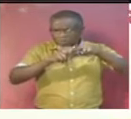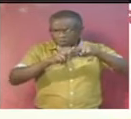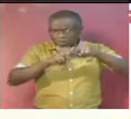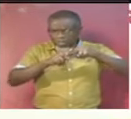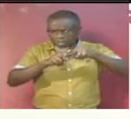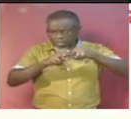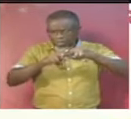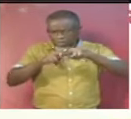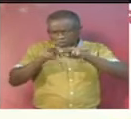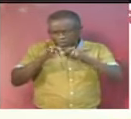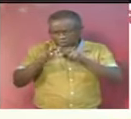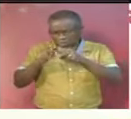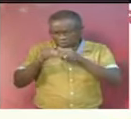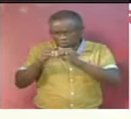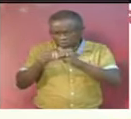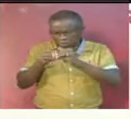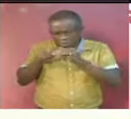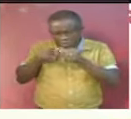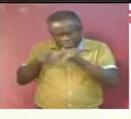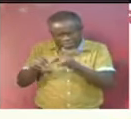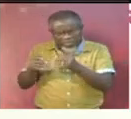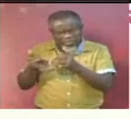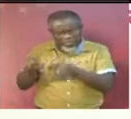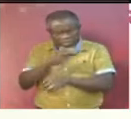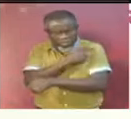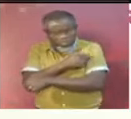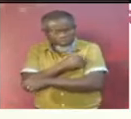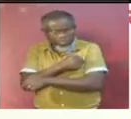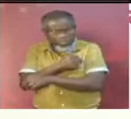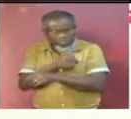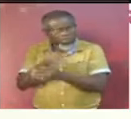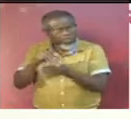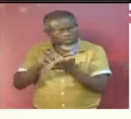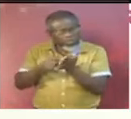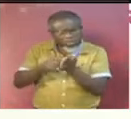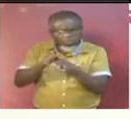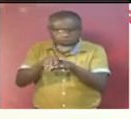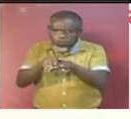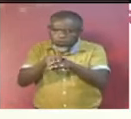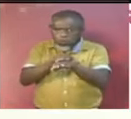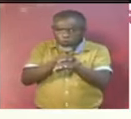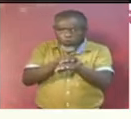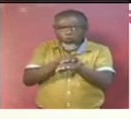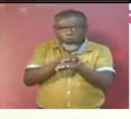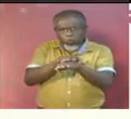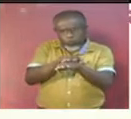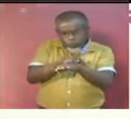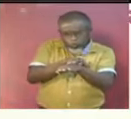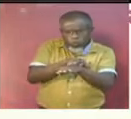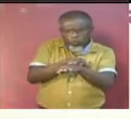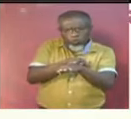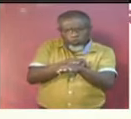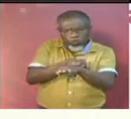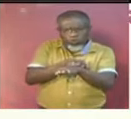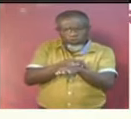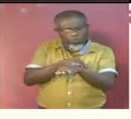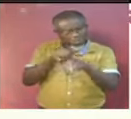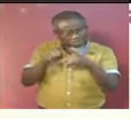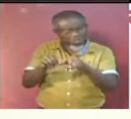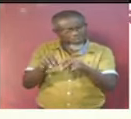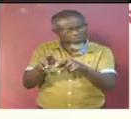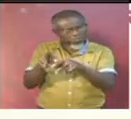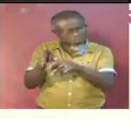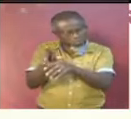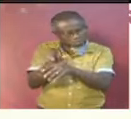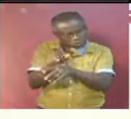and awaiting an outcome slows at a different pace. So you still have active cases still being treated, lives are still